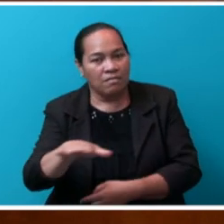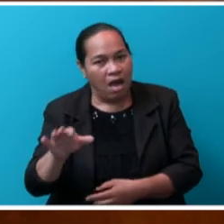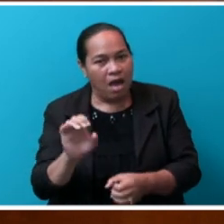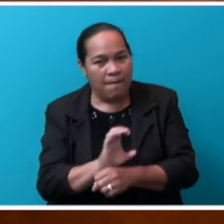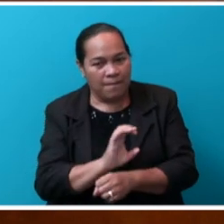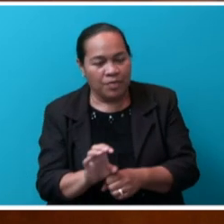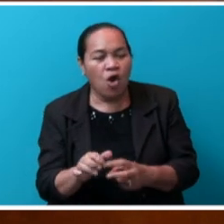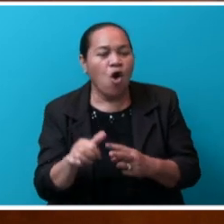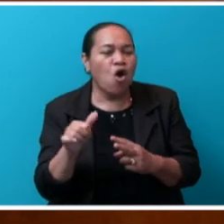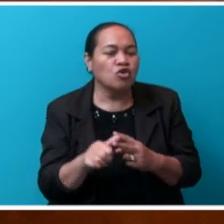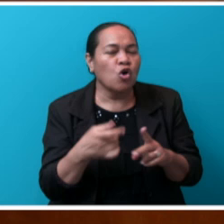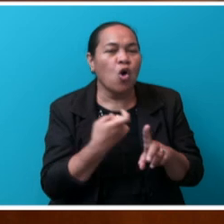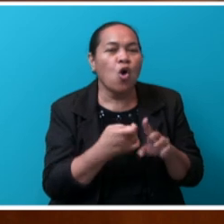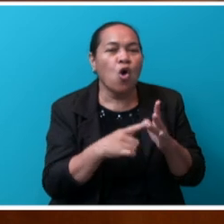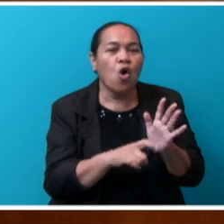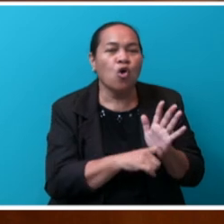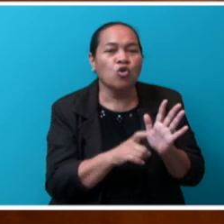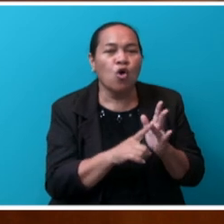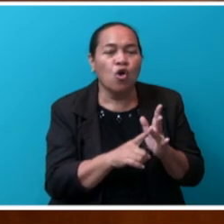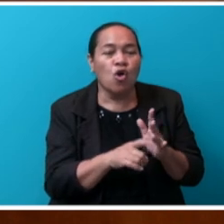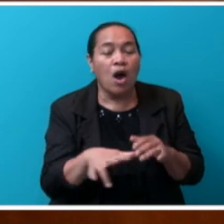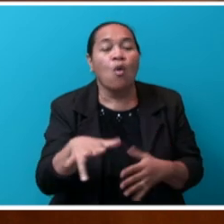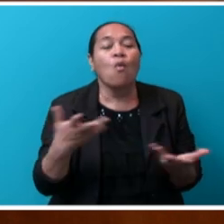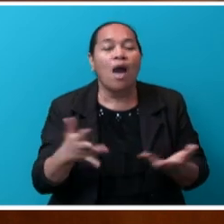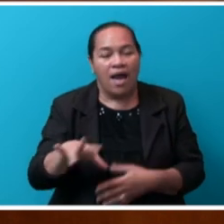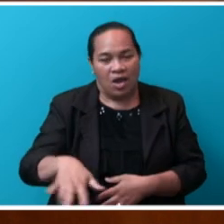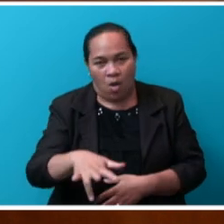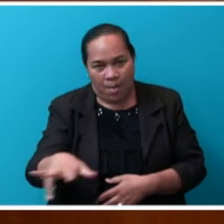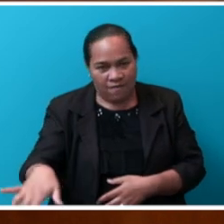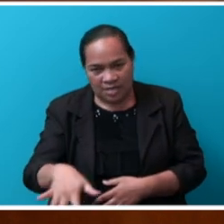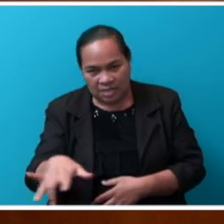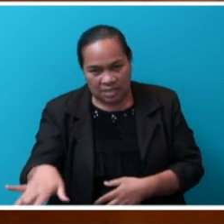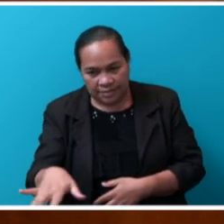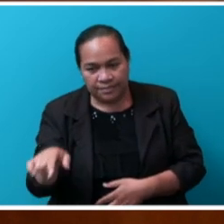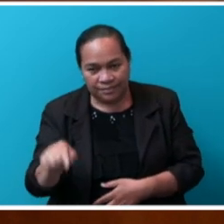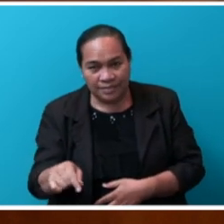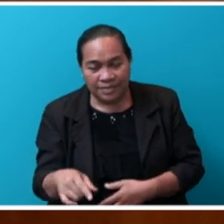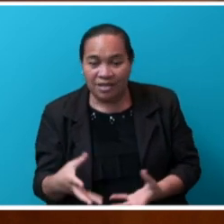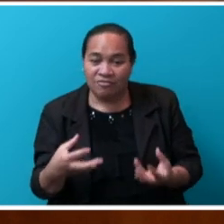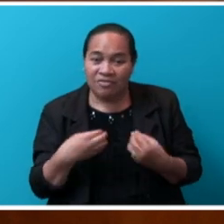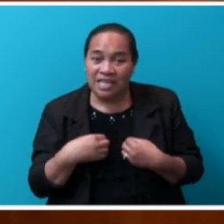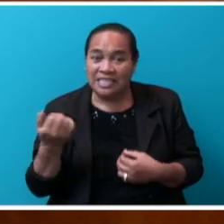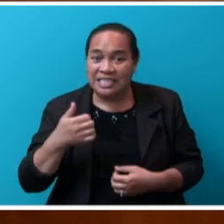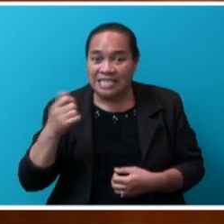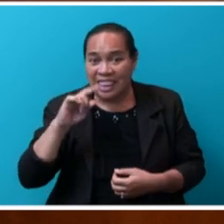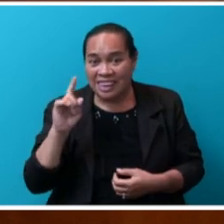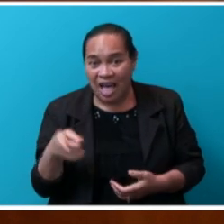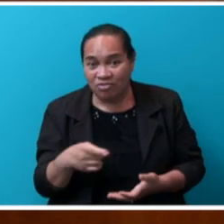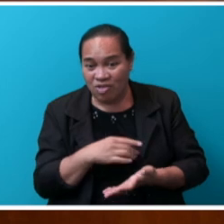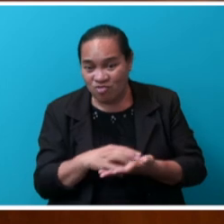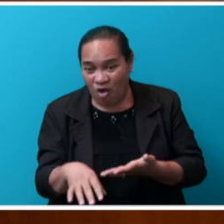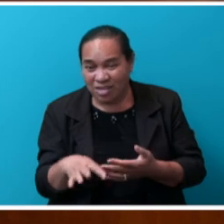the Tambusoro Cooperative Limited in Lomeviti received $16,888 for a solar freezer, an